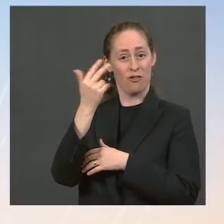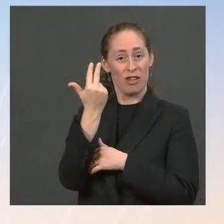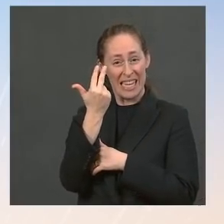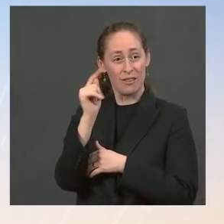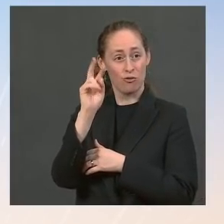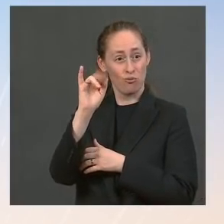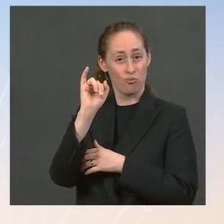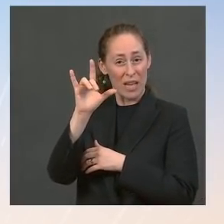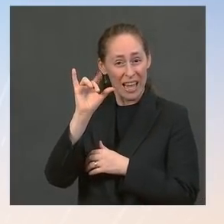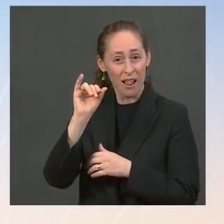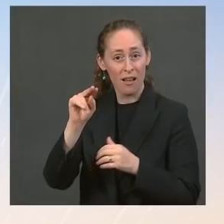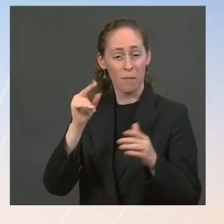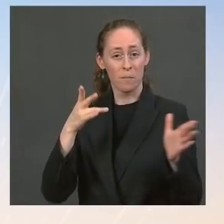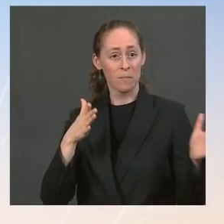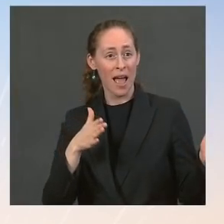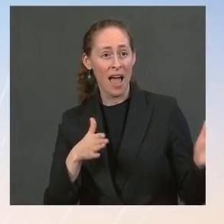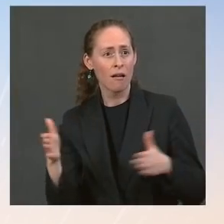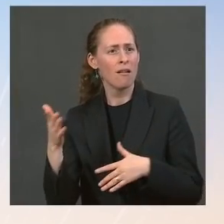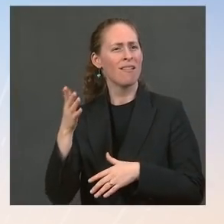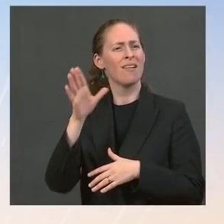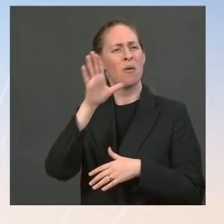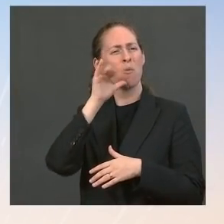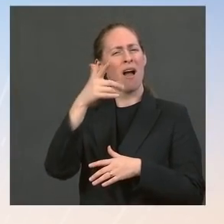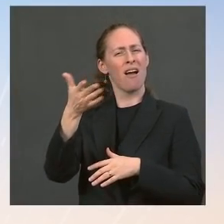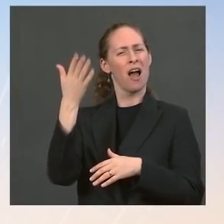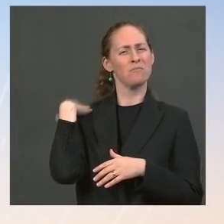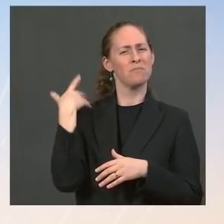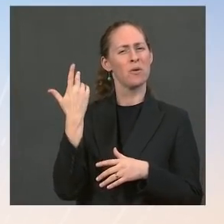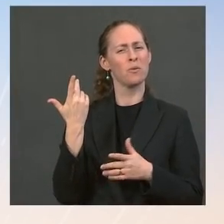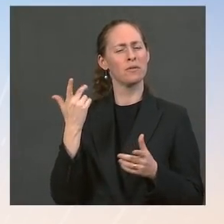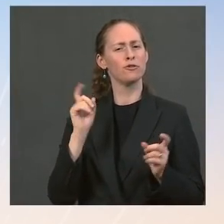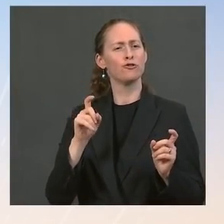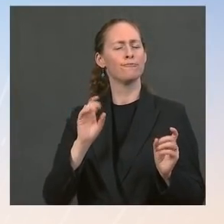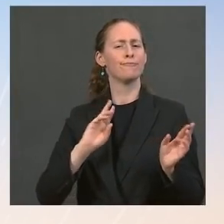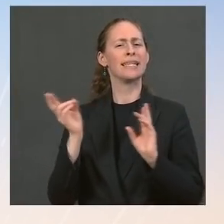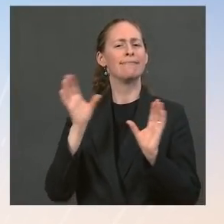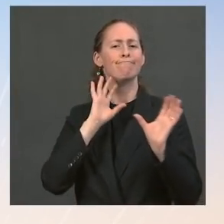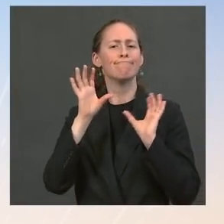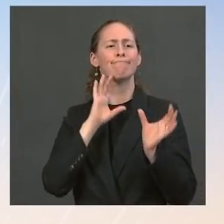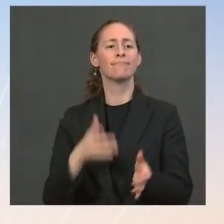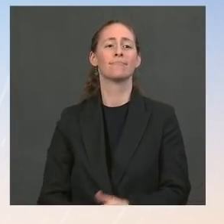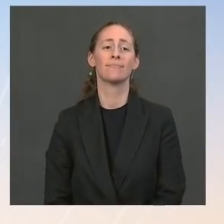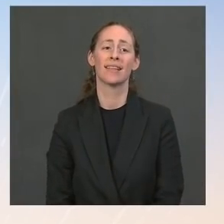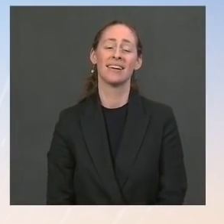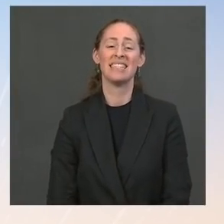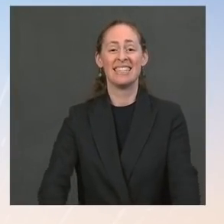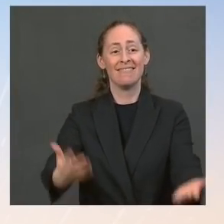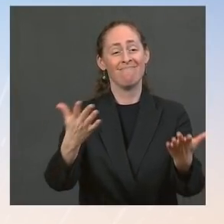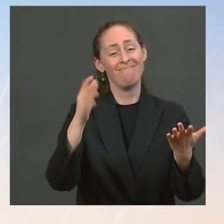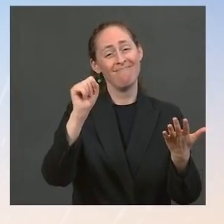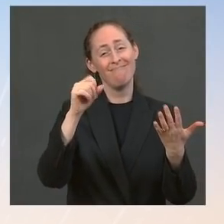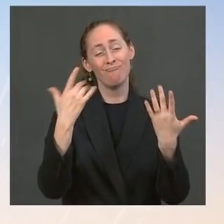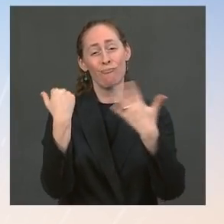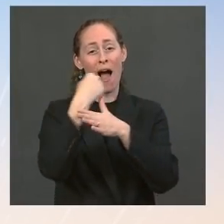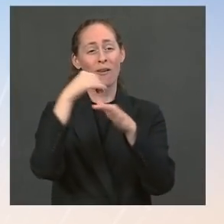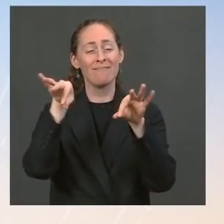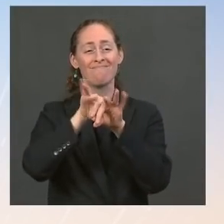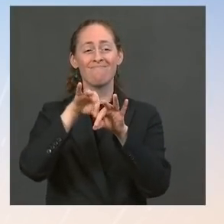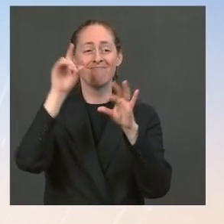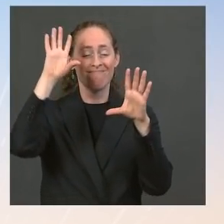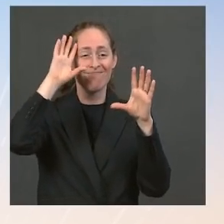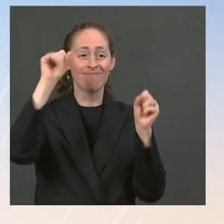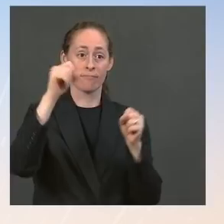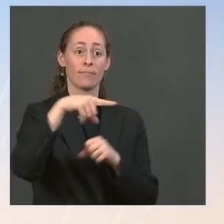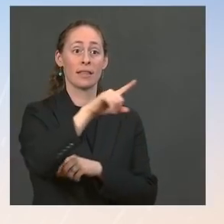decision made not to do that? Both of these are huge priorities to the president. I'd also note that when Senator Manchin was asked, and he can obviously speak